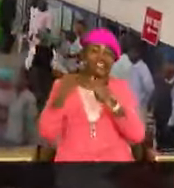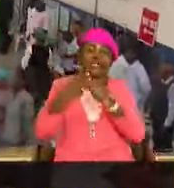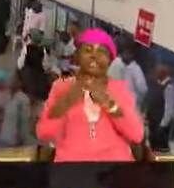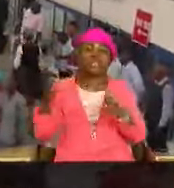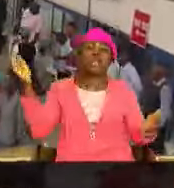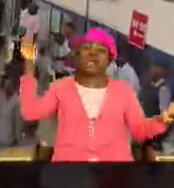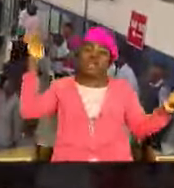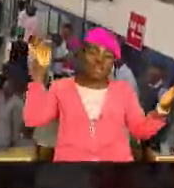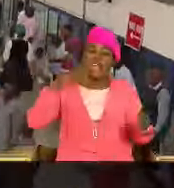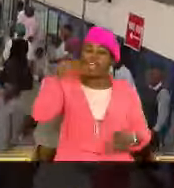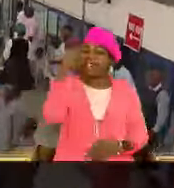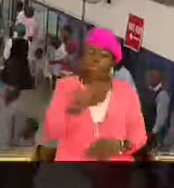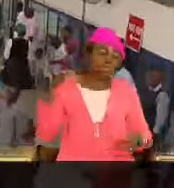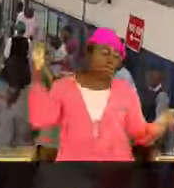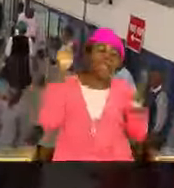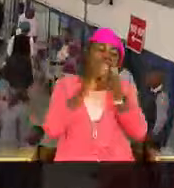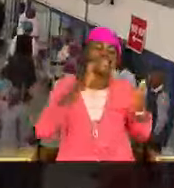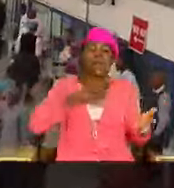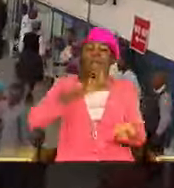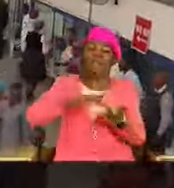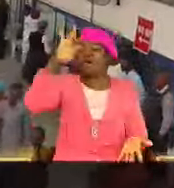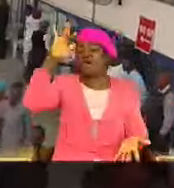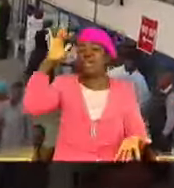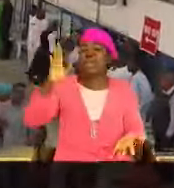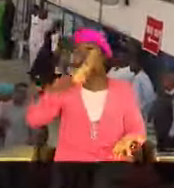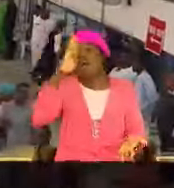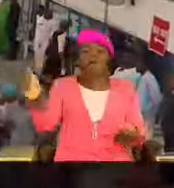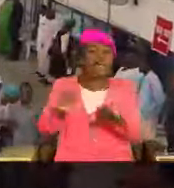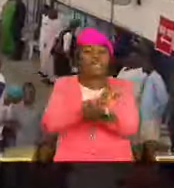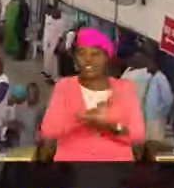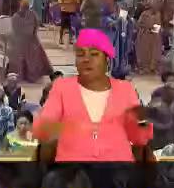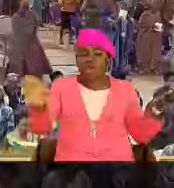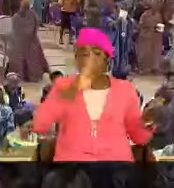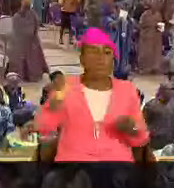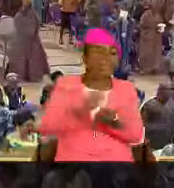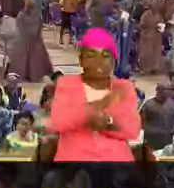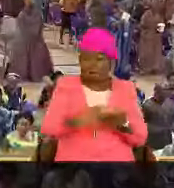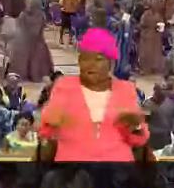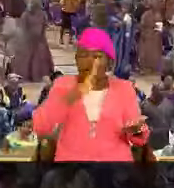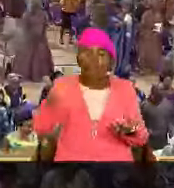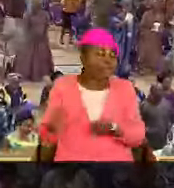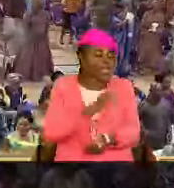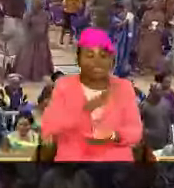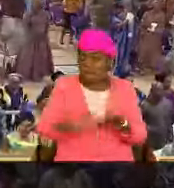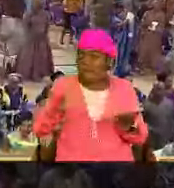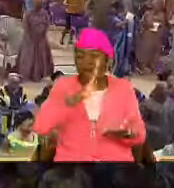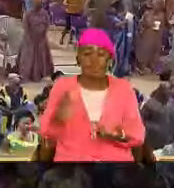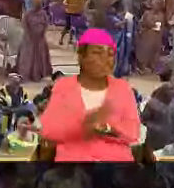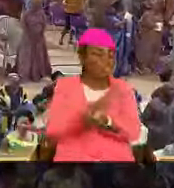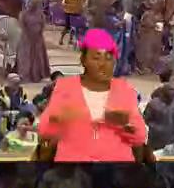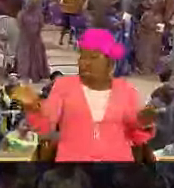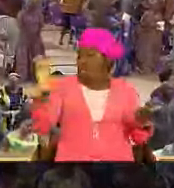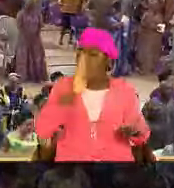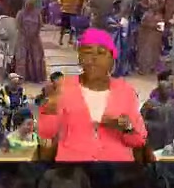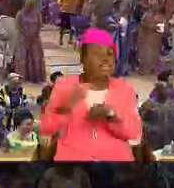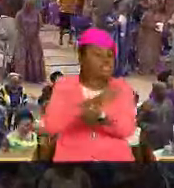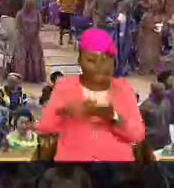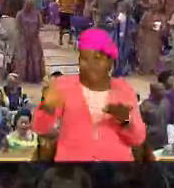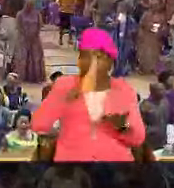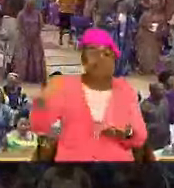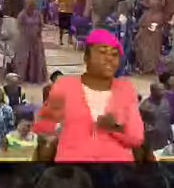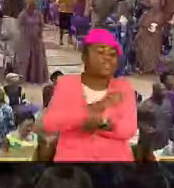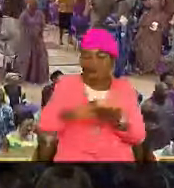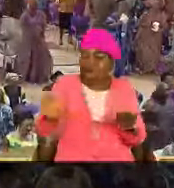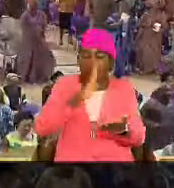issued against my glory be destroyed be destroyed be destroyed be